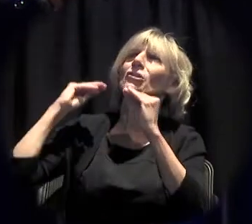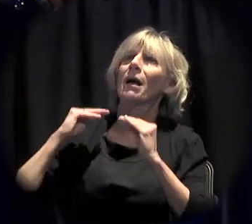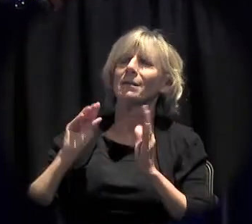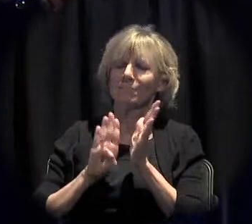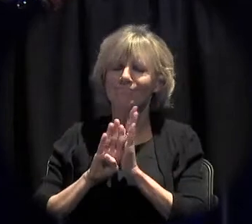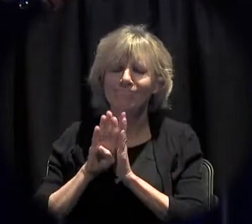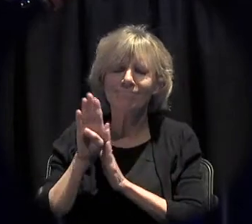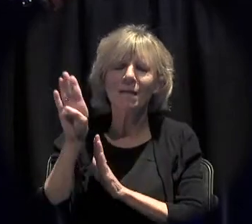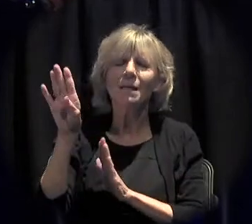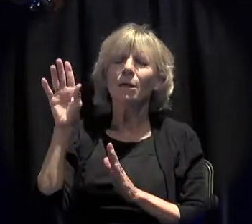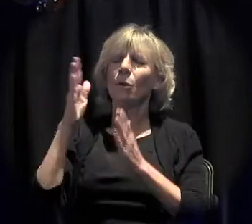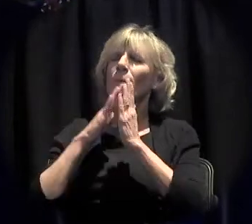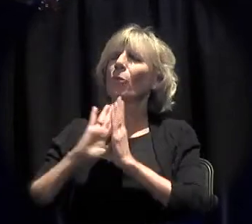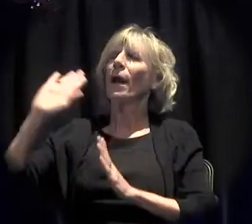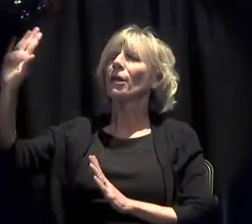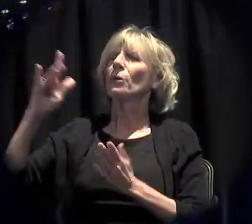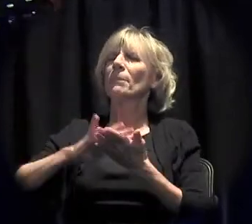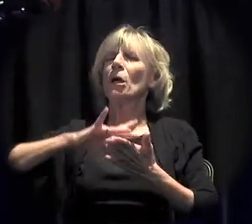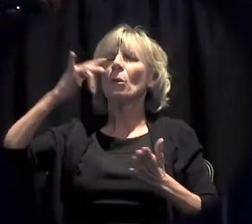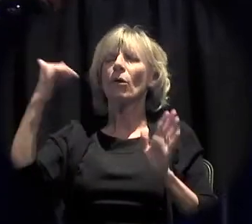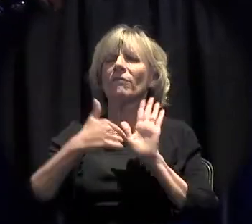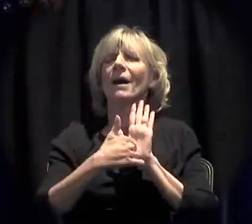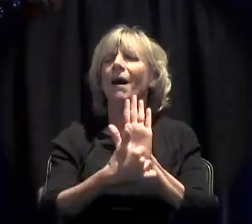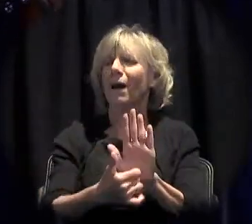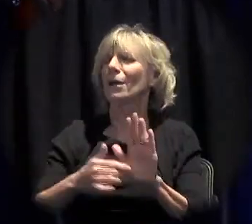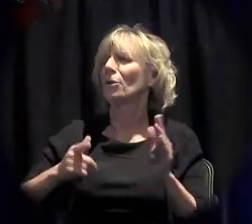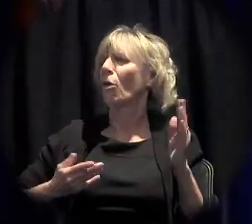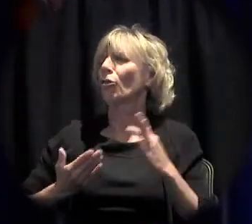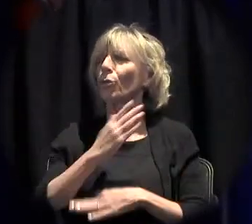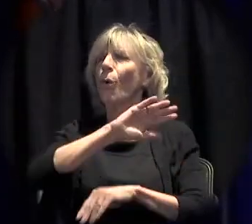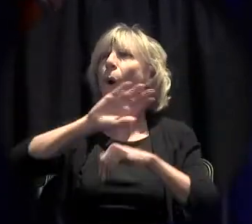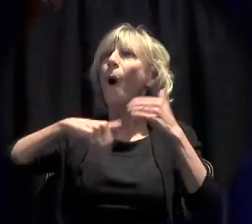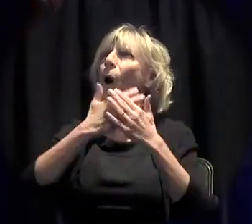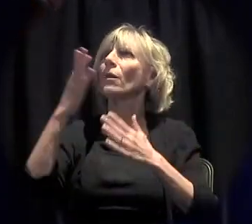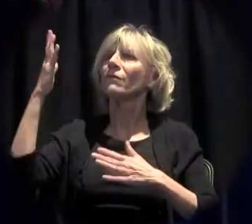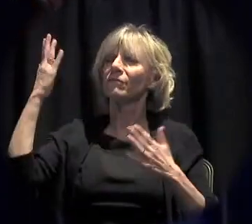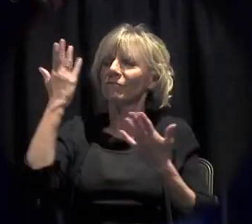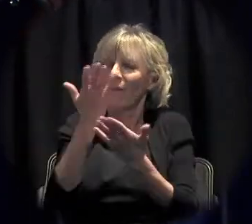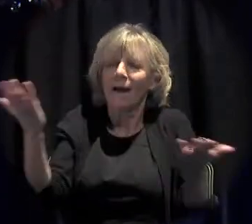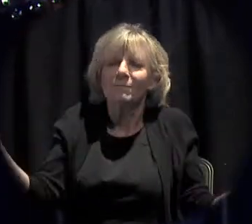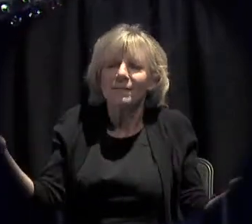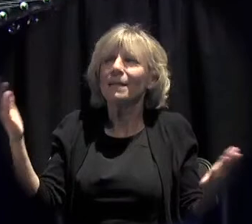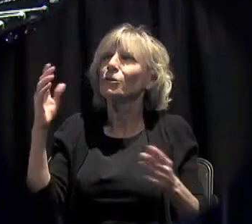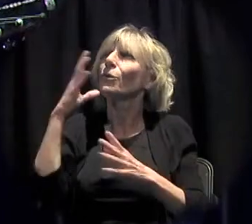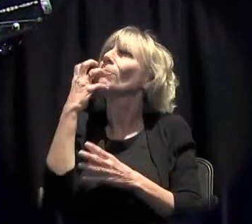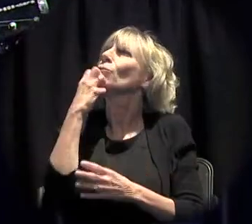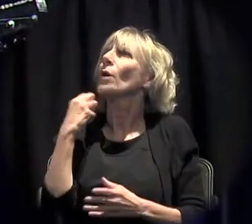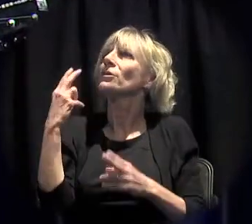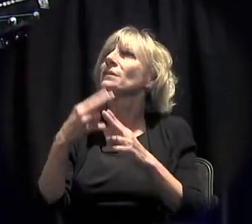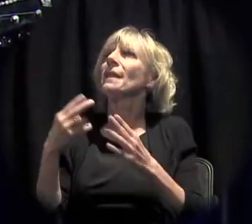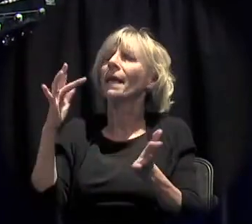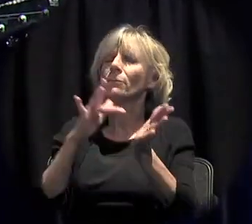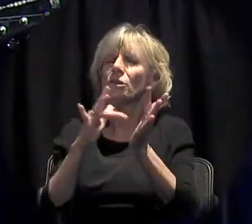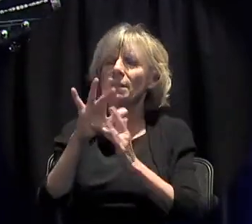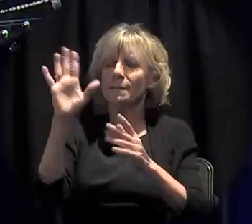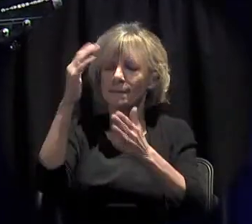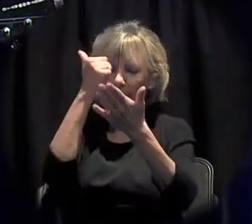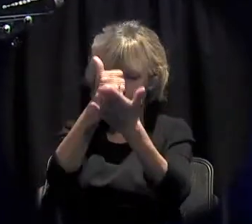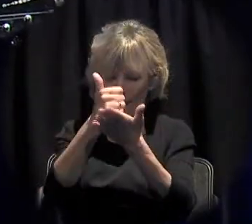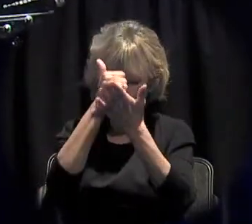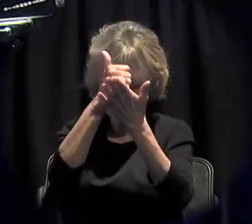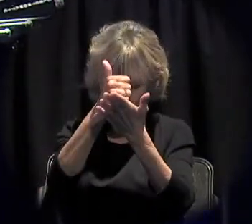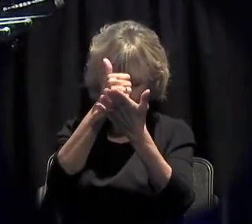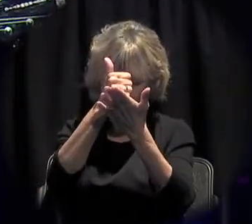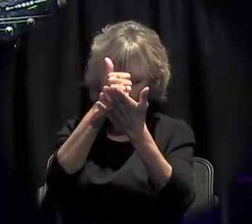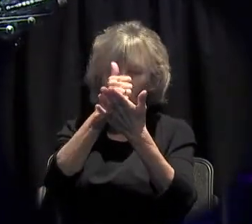Lord, we pray that you would be glorified in all of it. And we pray that in your precious name, Jesus. Amen. We're going to sing a song